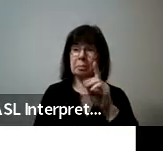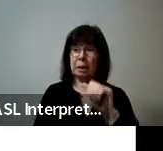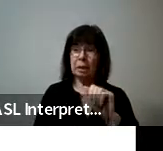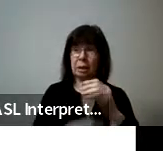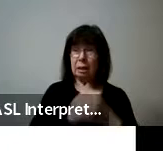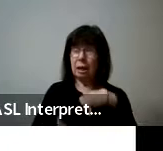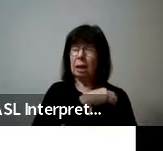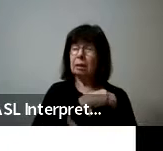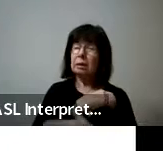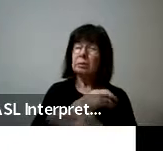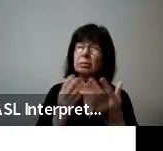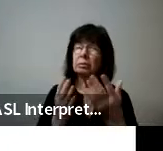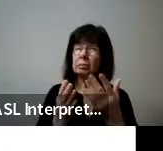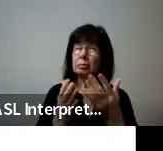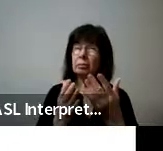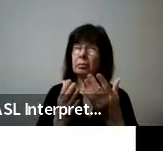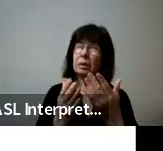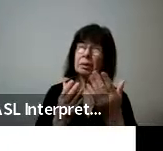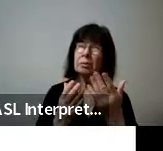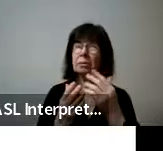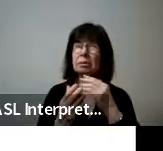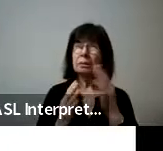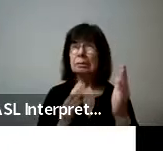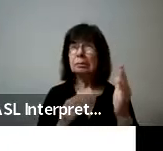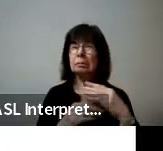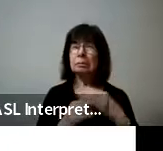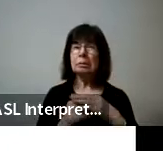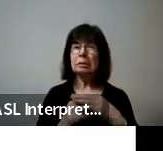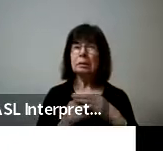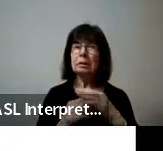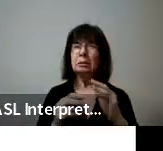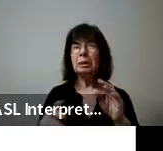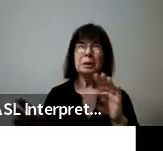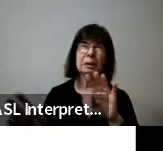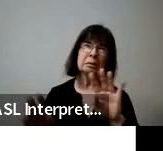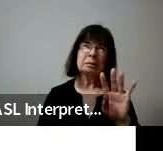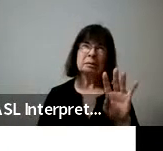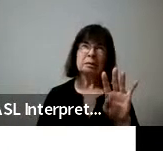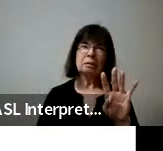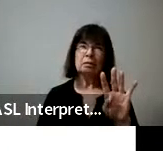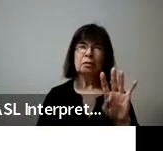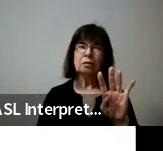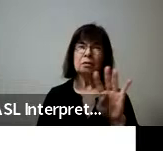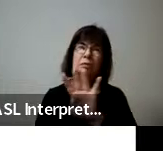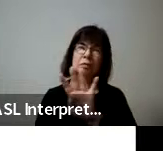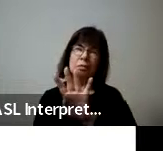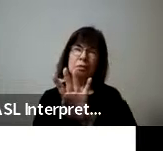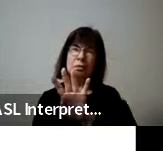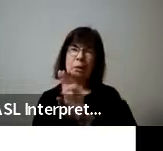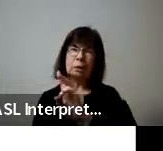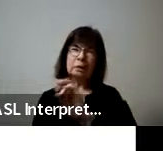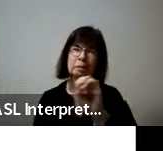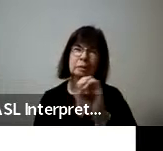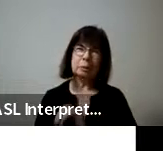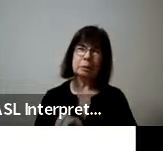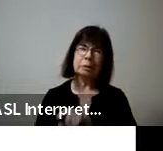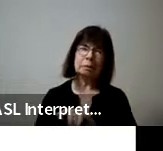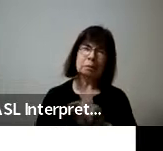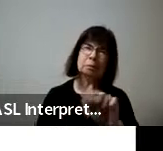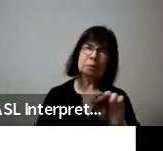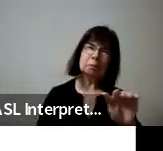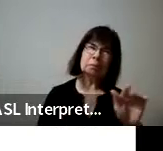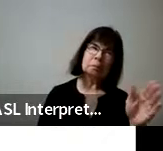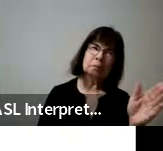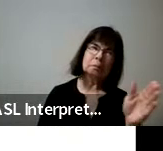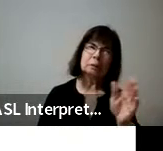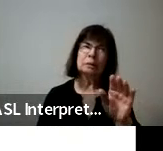it ranged from, I think, 47% to 56% in those 2 months were